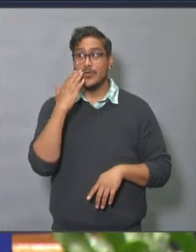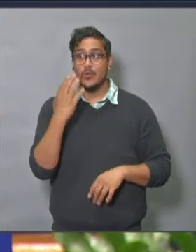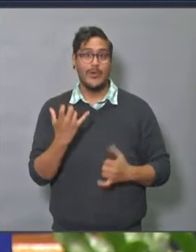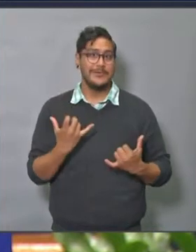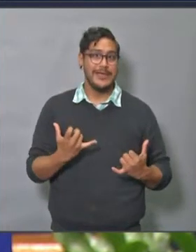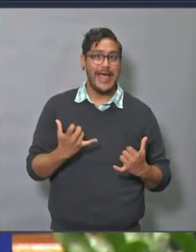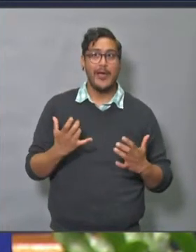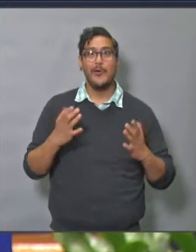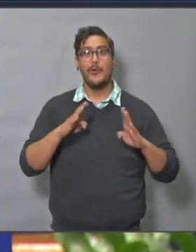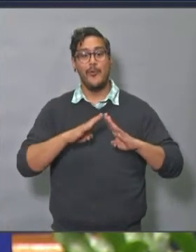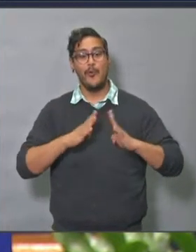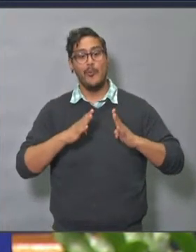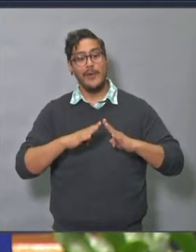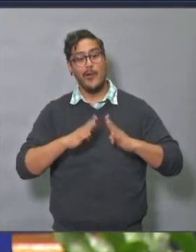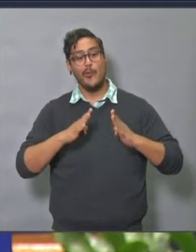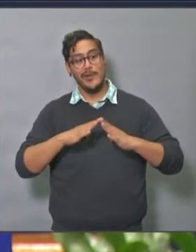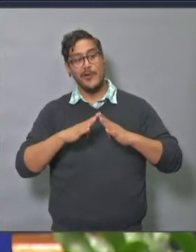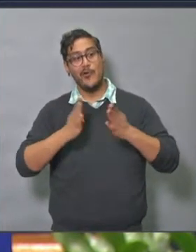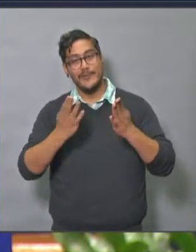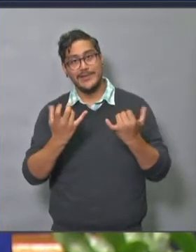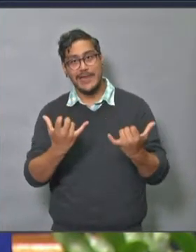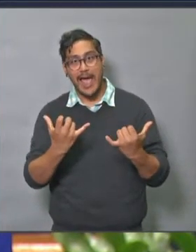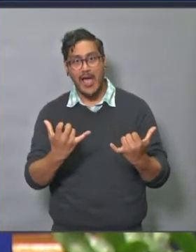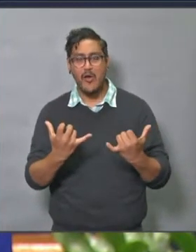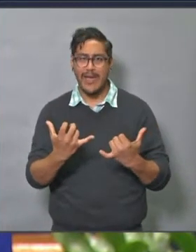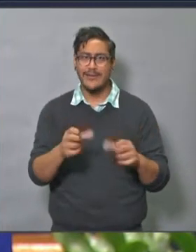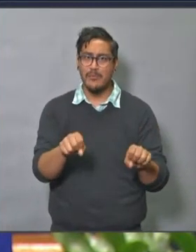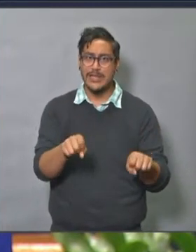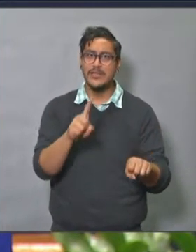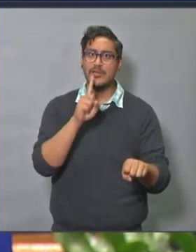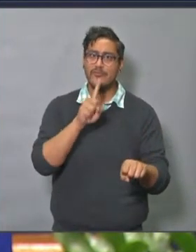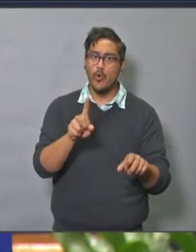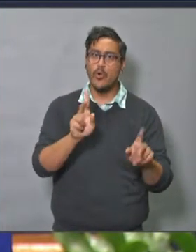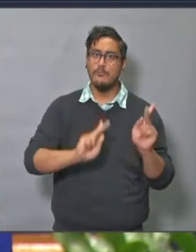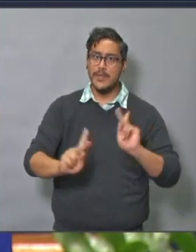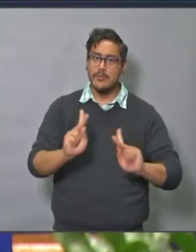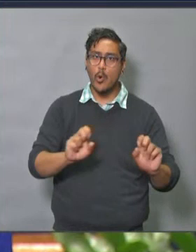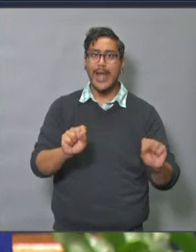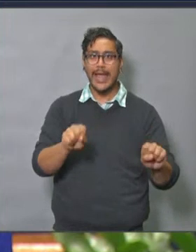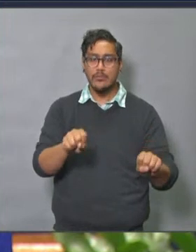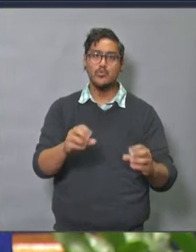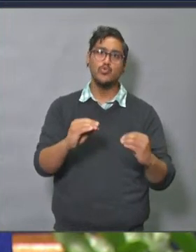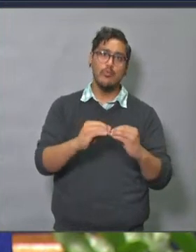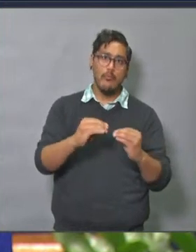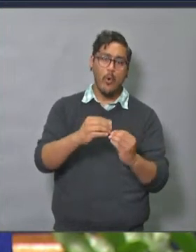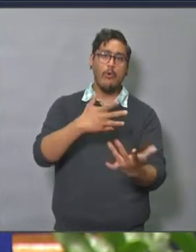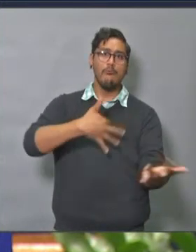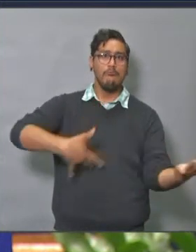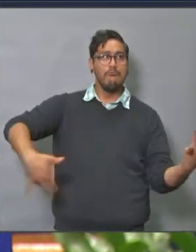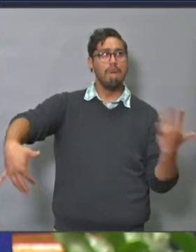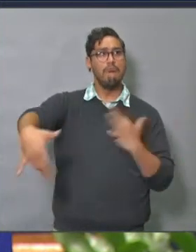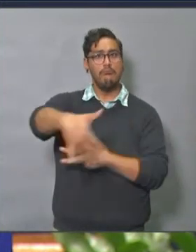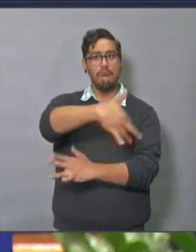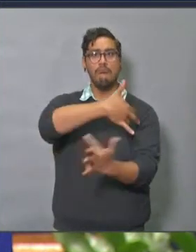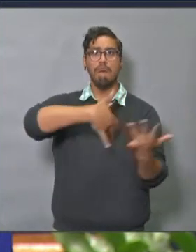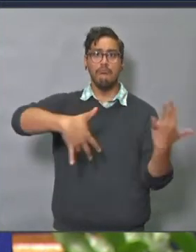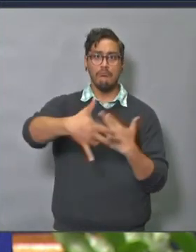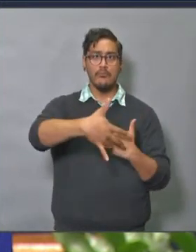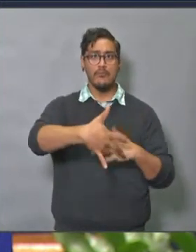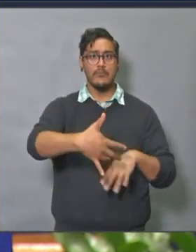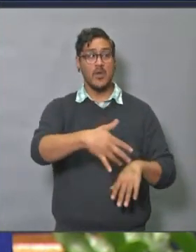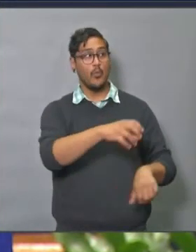that are happening and the ability for people to actually mingle more with each other in workplaces and in other